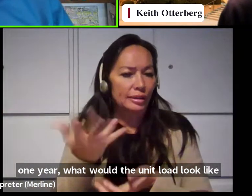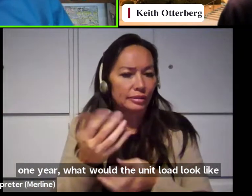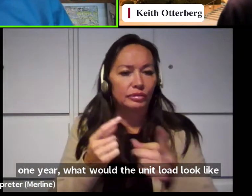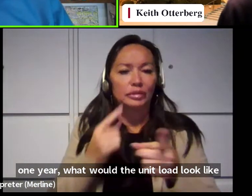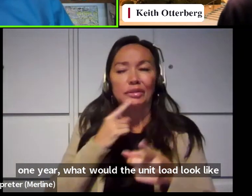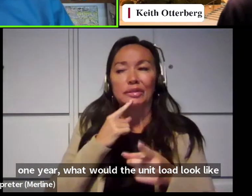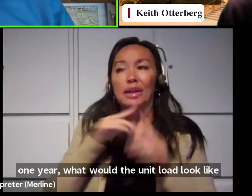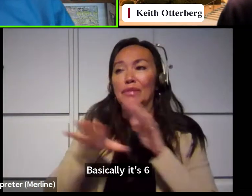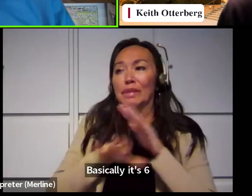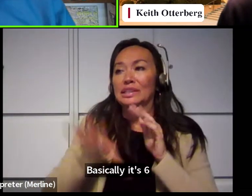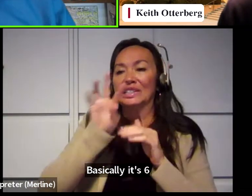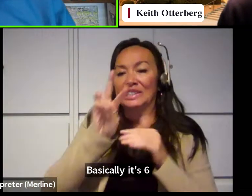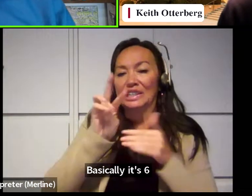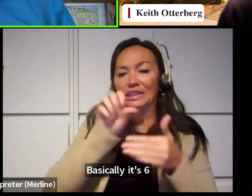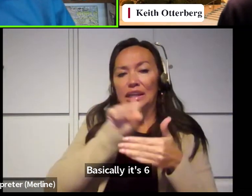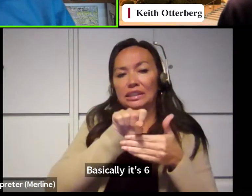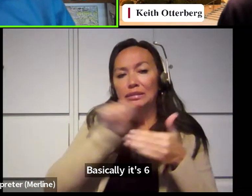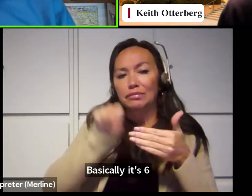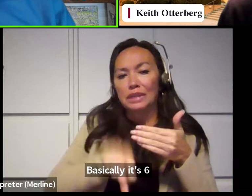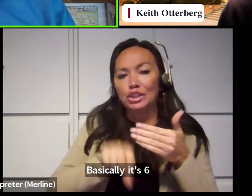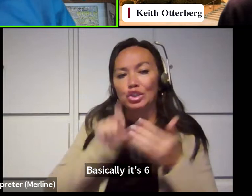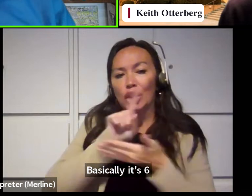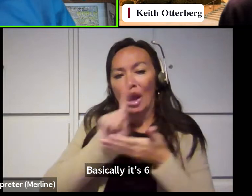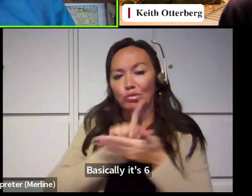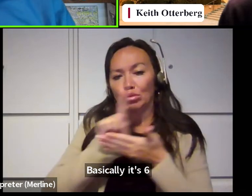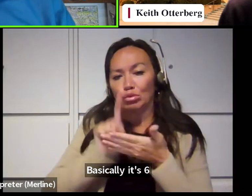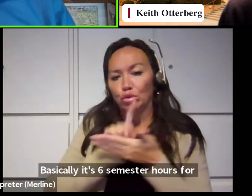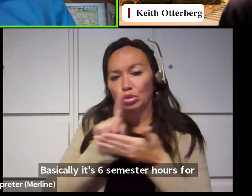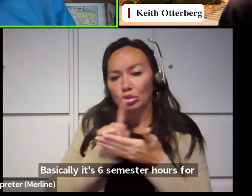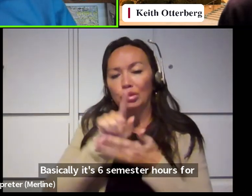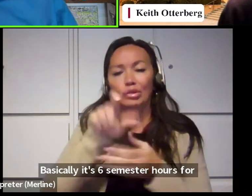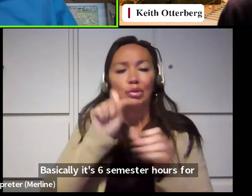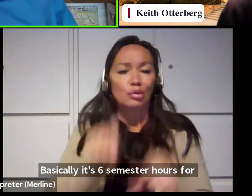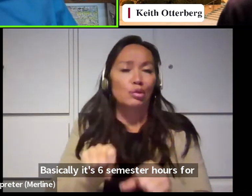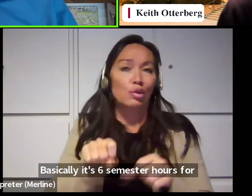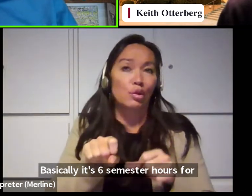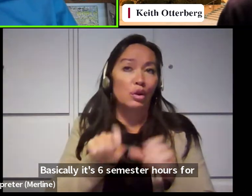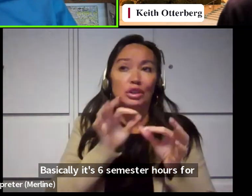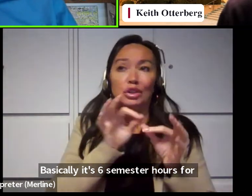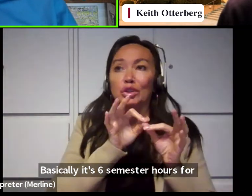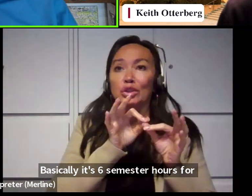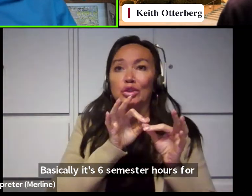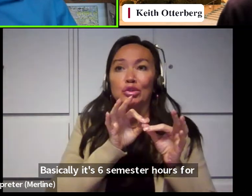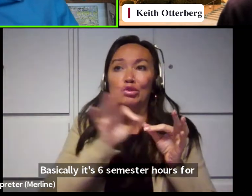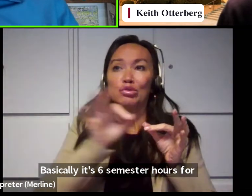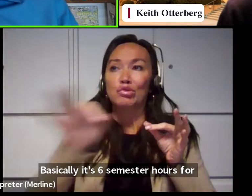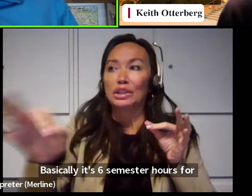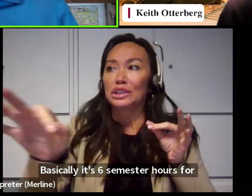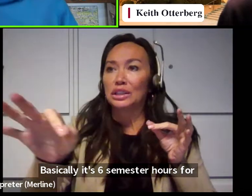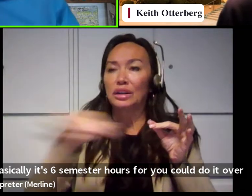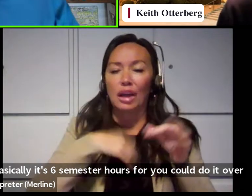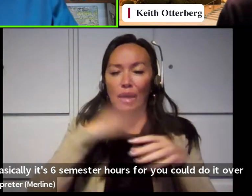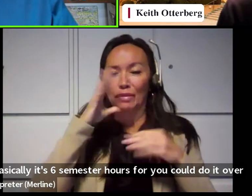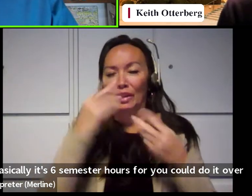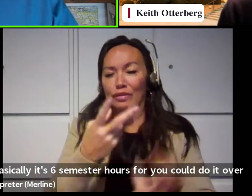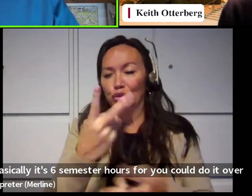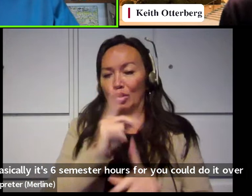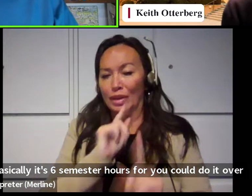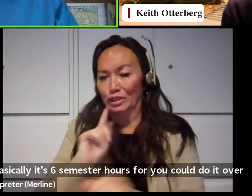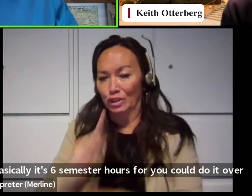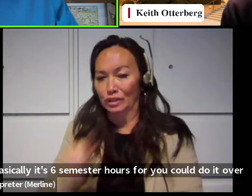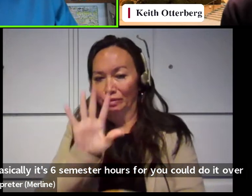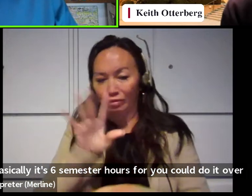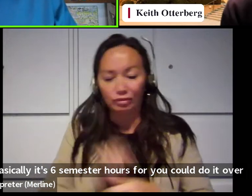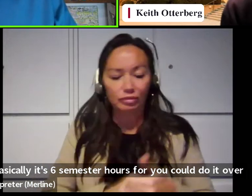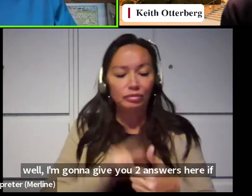6 semester hours for, you could do it over, well, I'm going to give you 2 answers here.